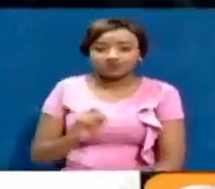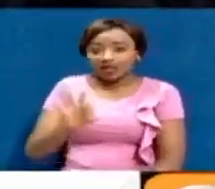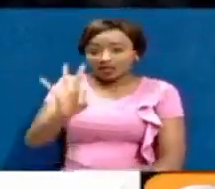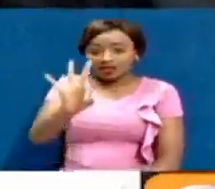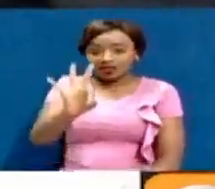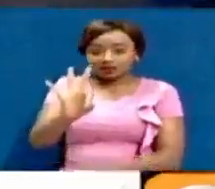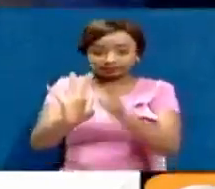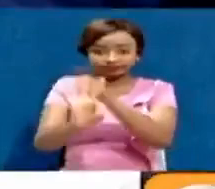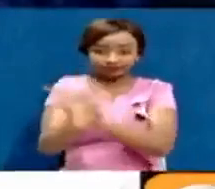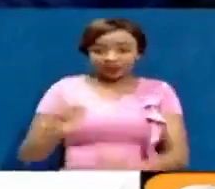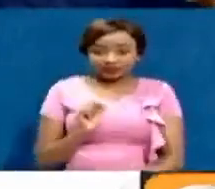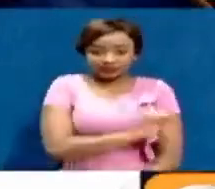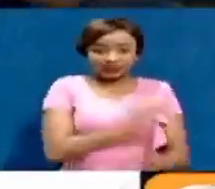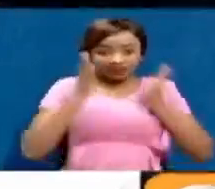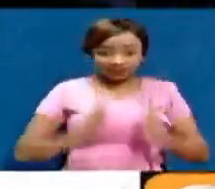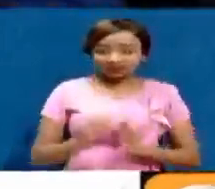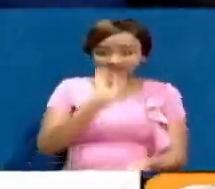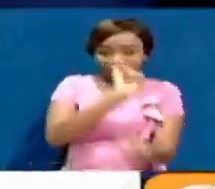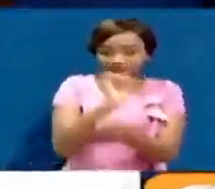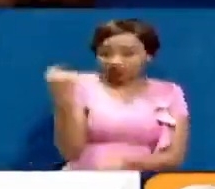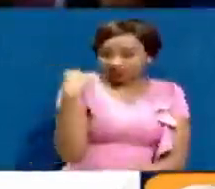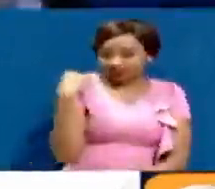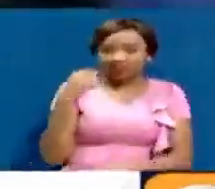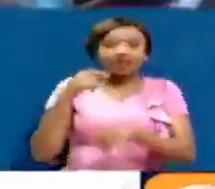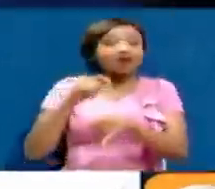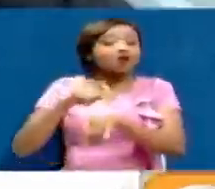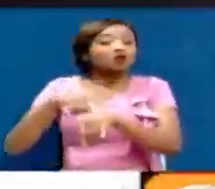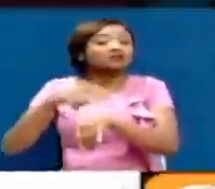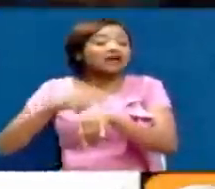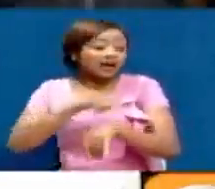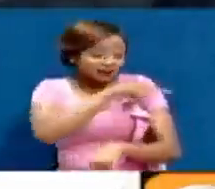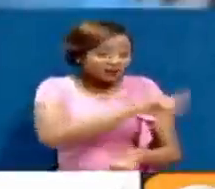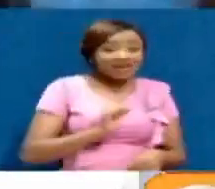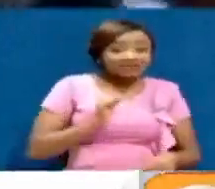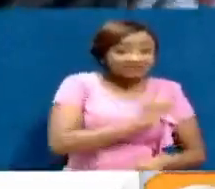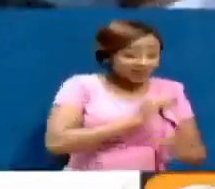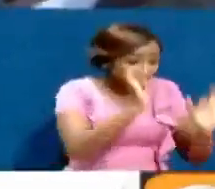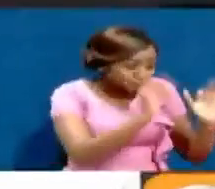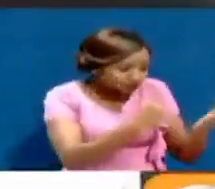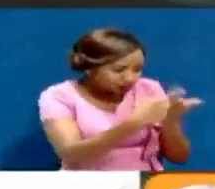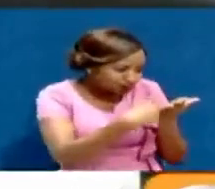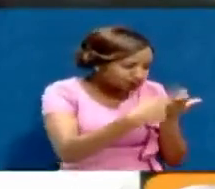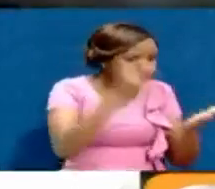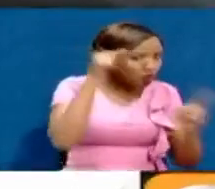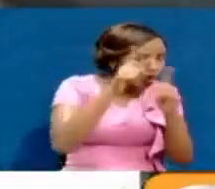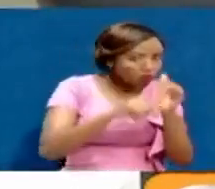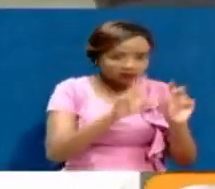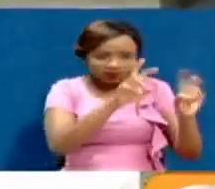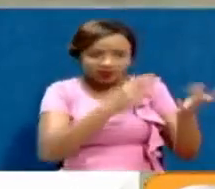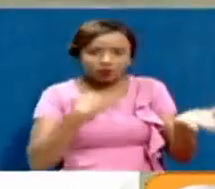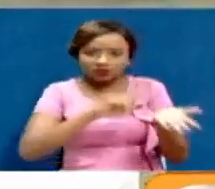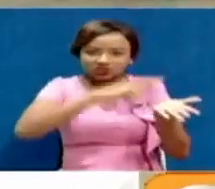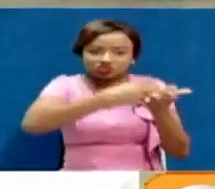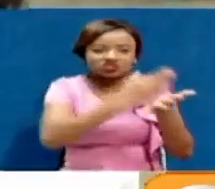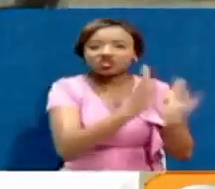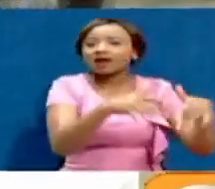Three senators were arrested yesterday while the Senate was convening for the ninth time in a bid to unlock the